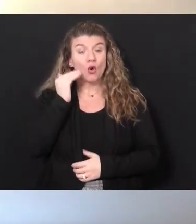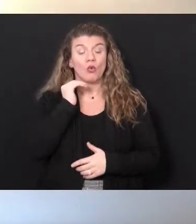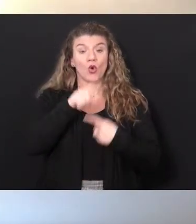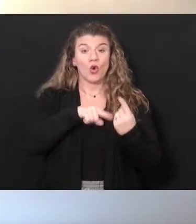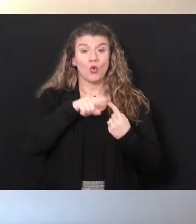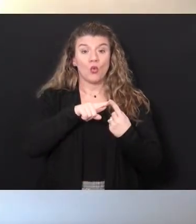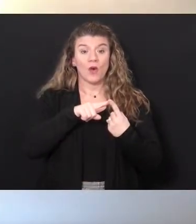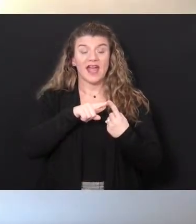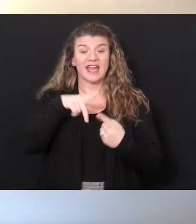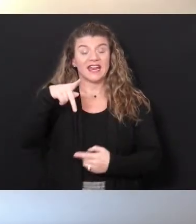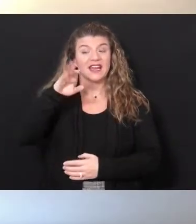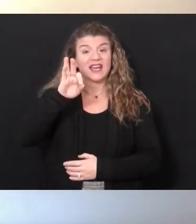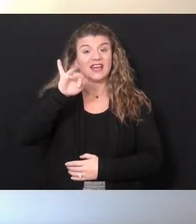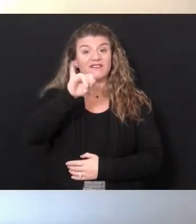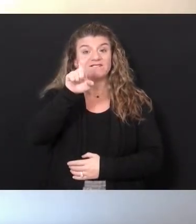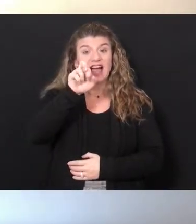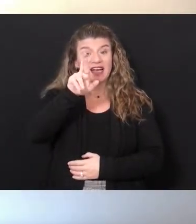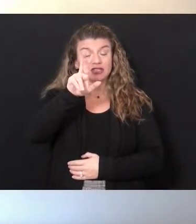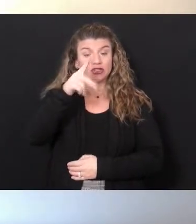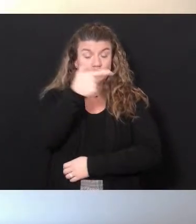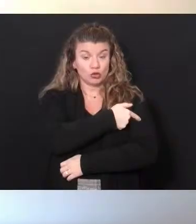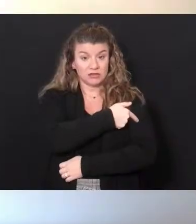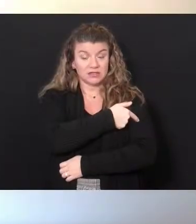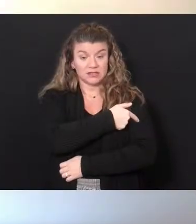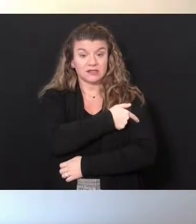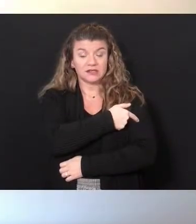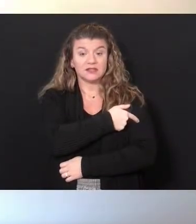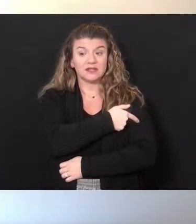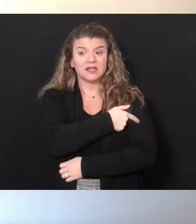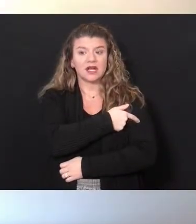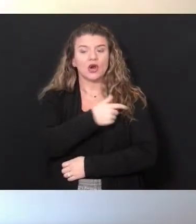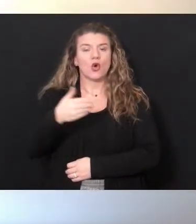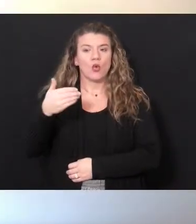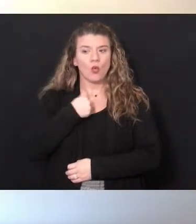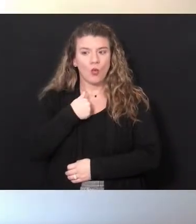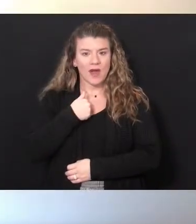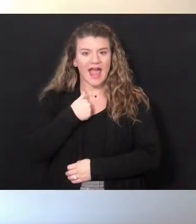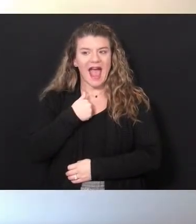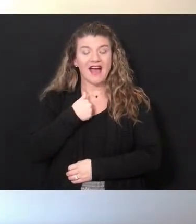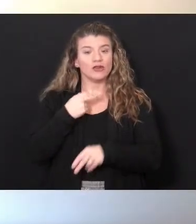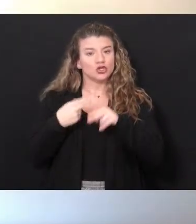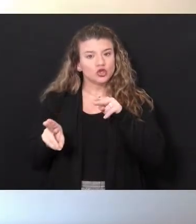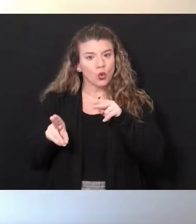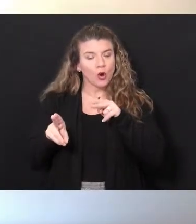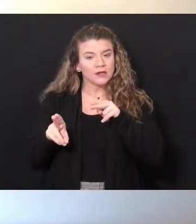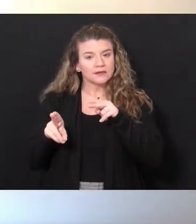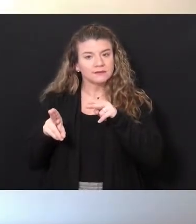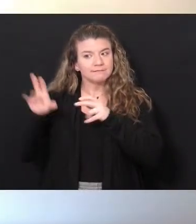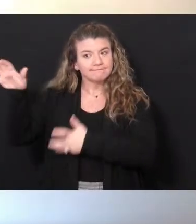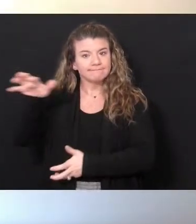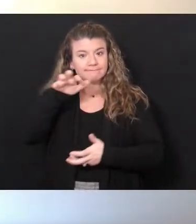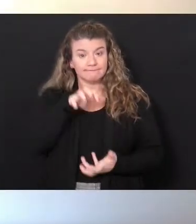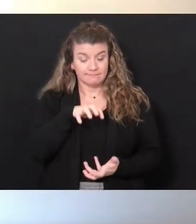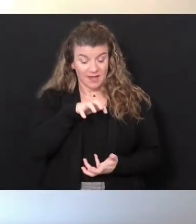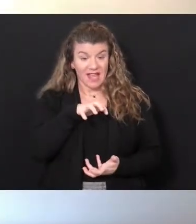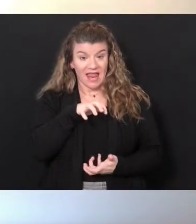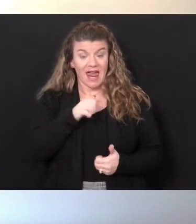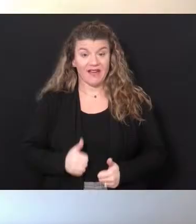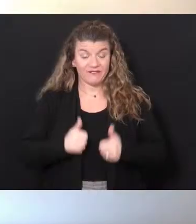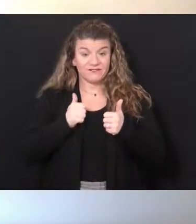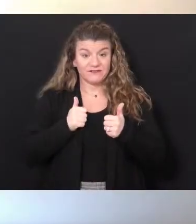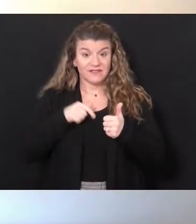particularly with the Pfizer doses, that we have a short shelf life on those. So